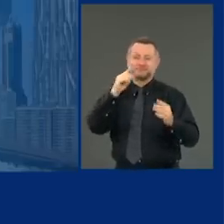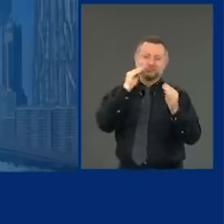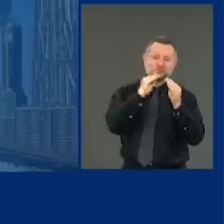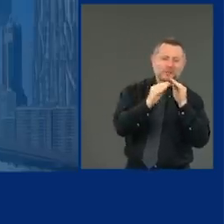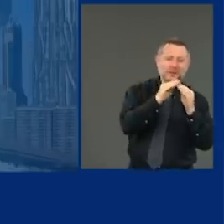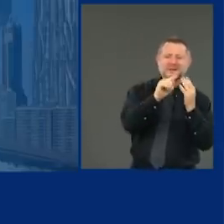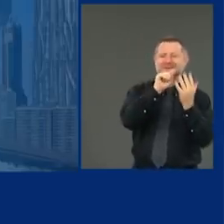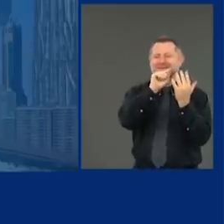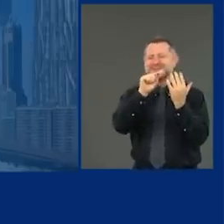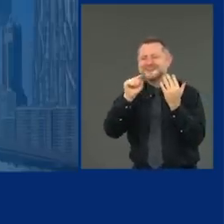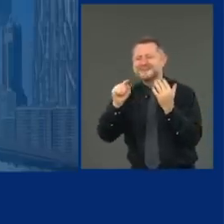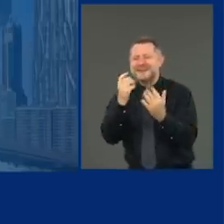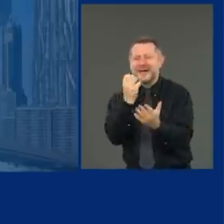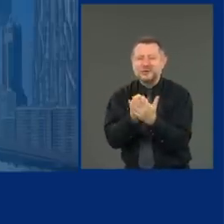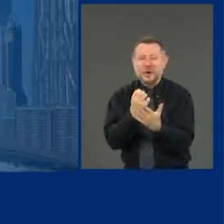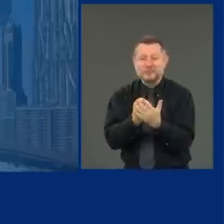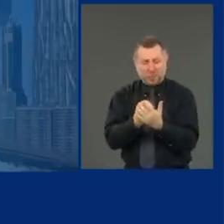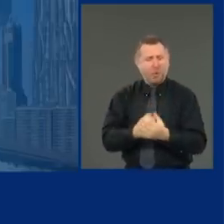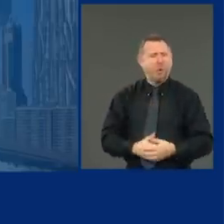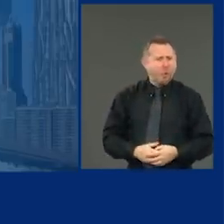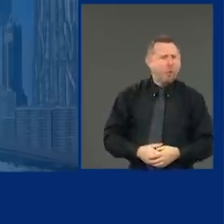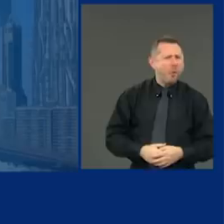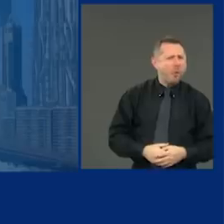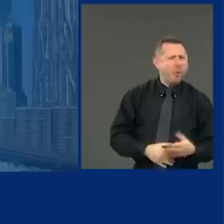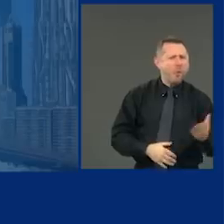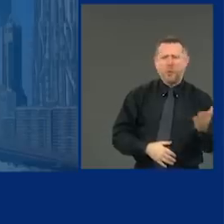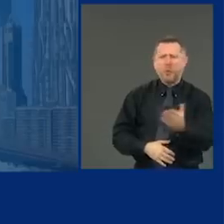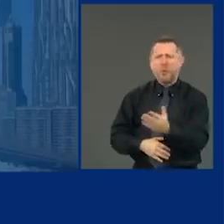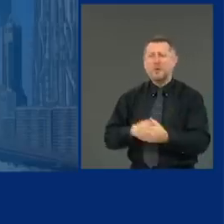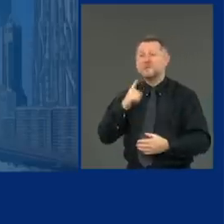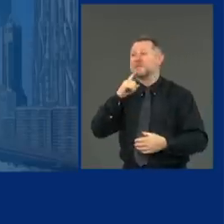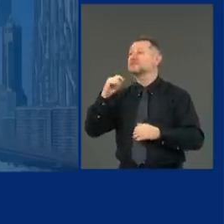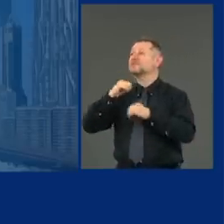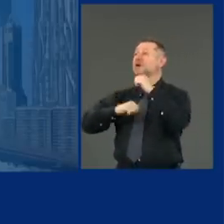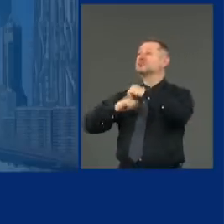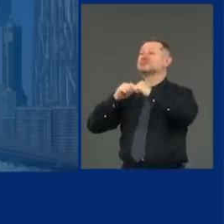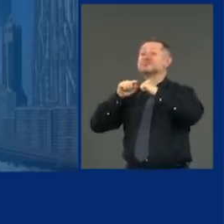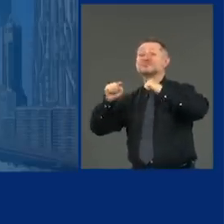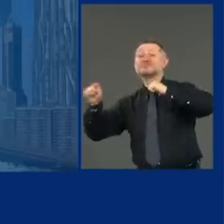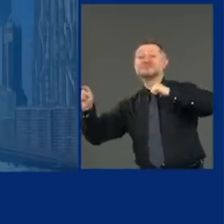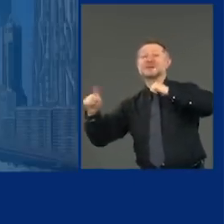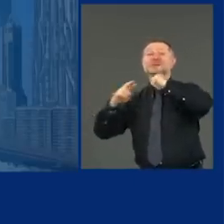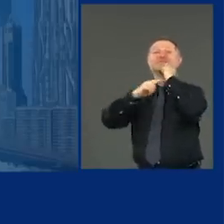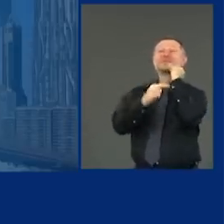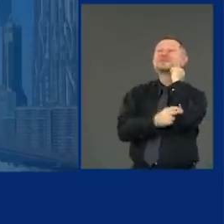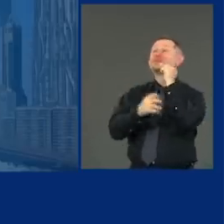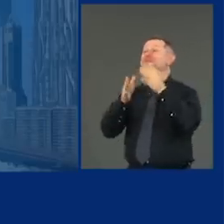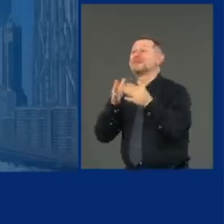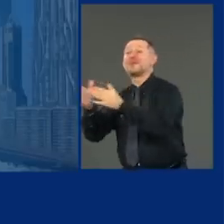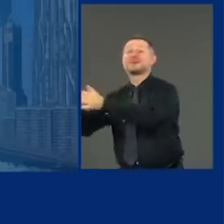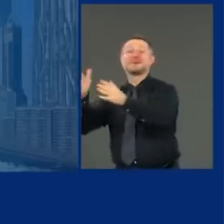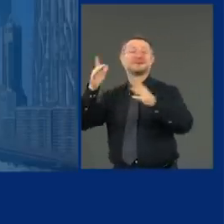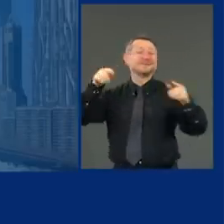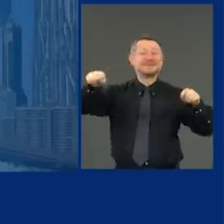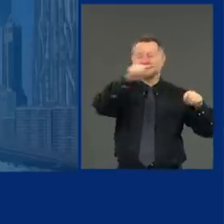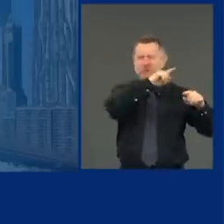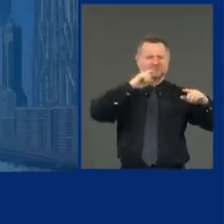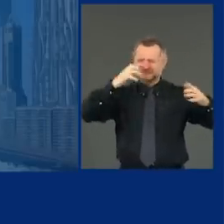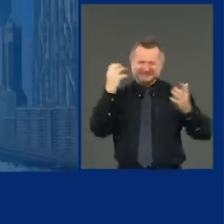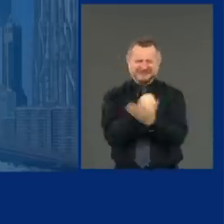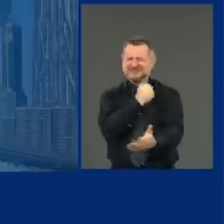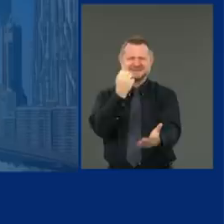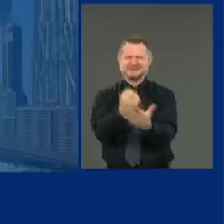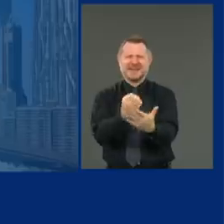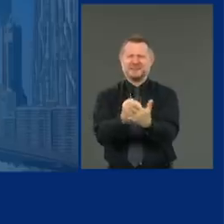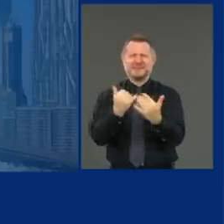country's economy and its infrastructure. Now is the time to do it. It's especially the time to do